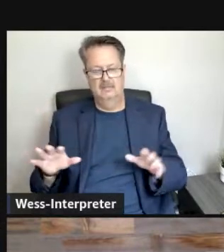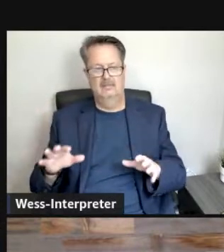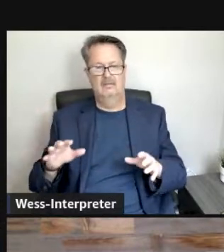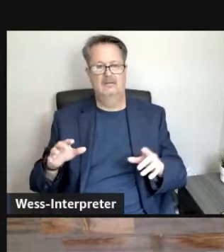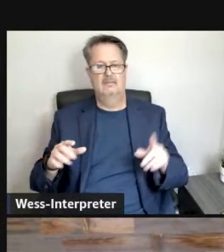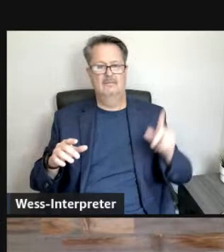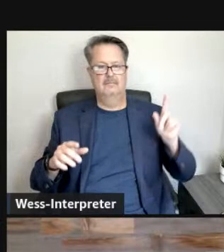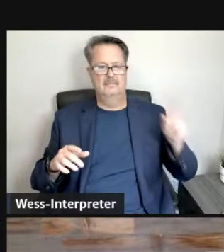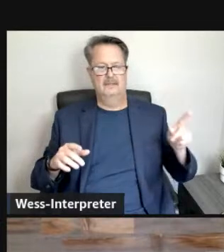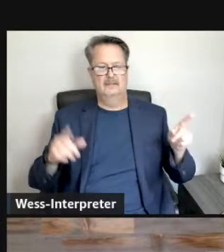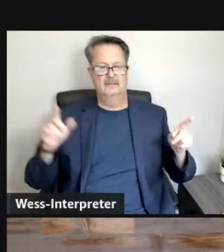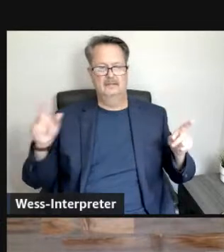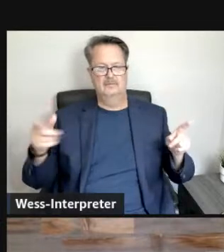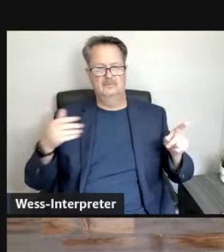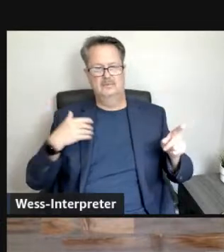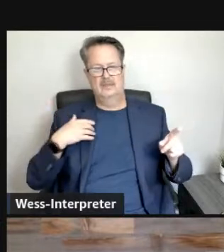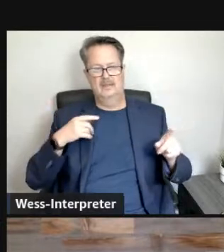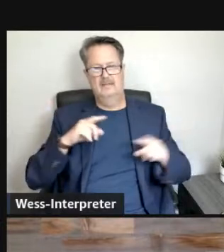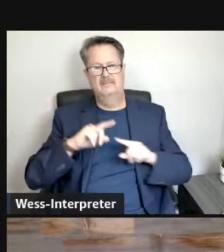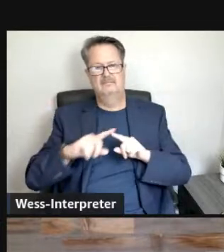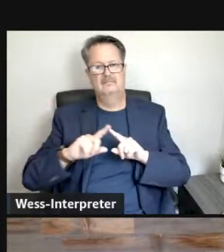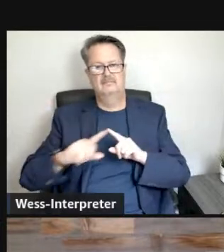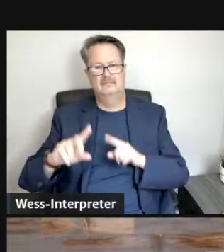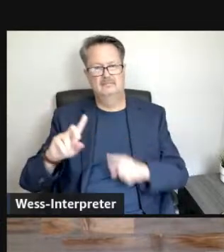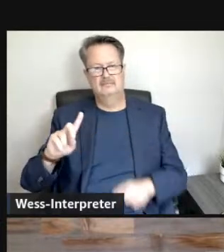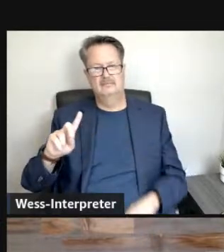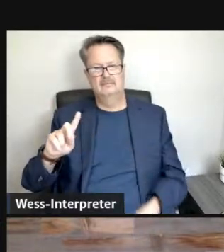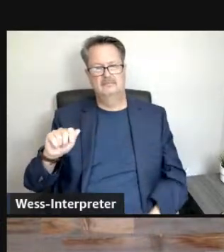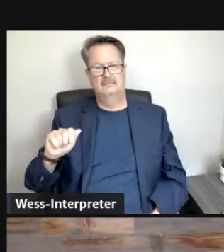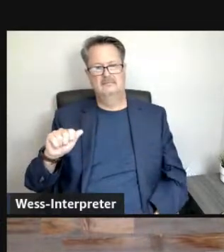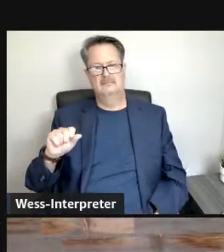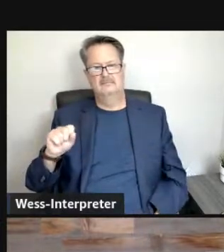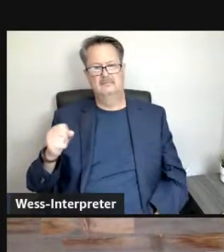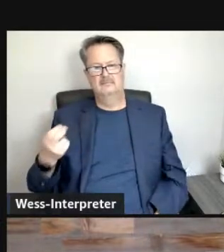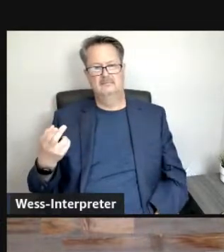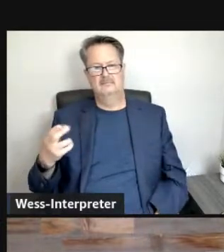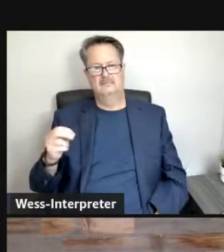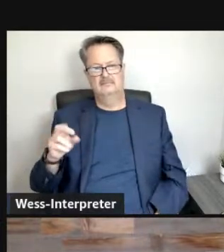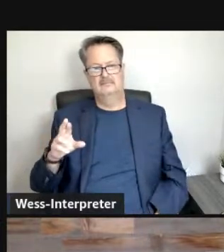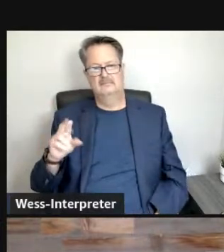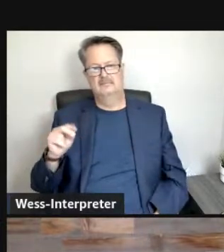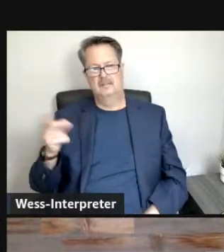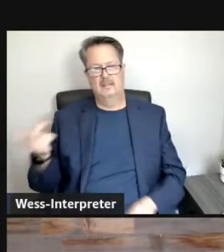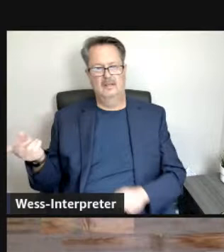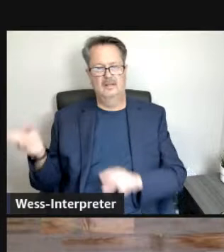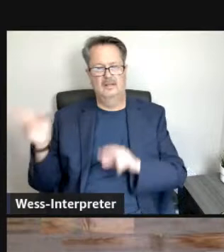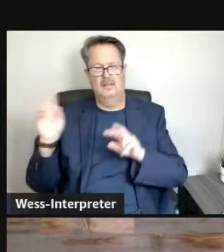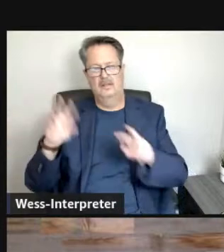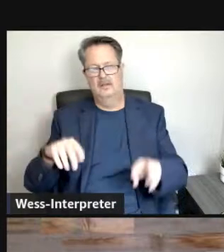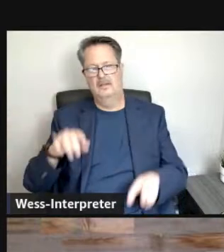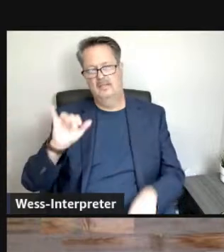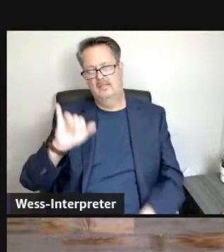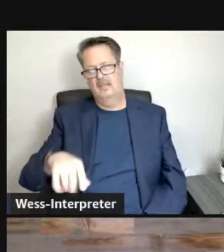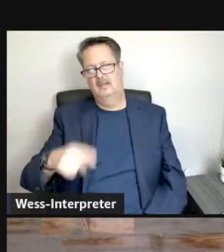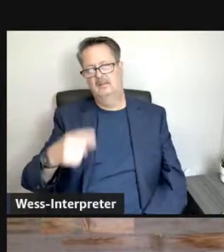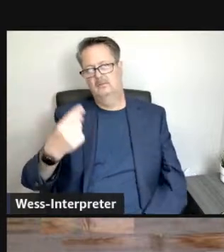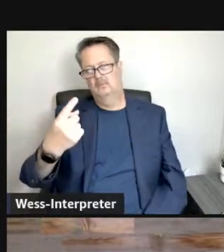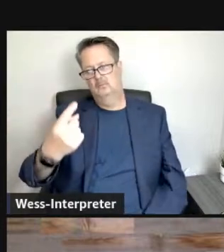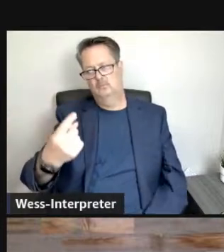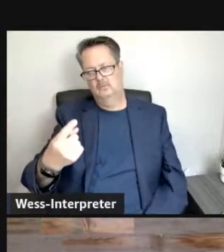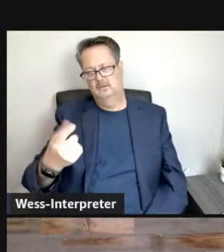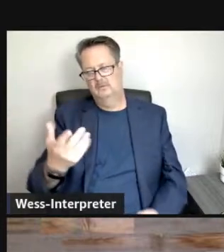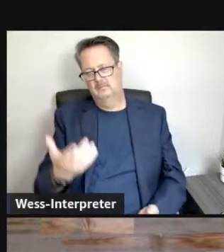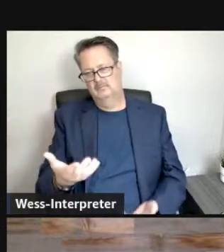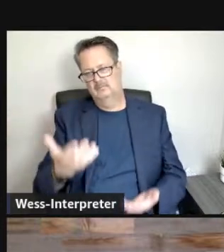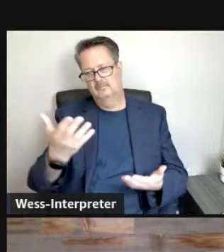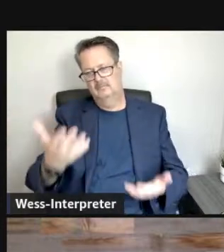couple of dashboards here. So let's go and see the cluster dashboard. So this is one of the dashboard that we propose. So here